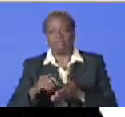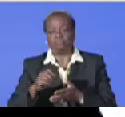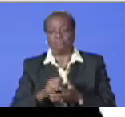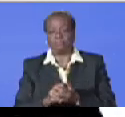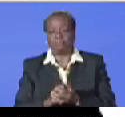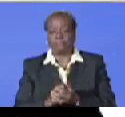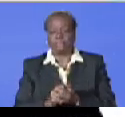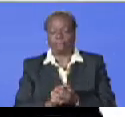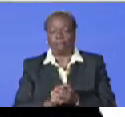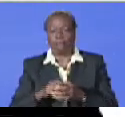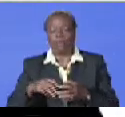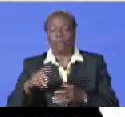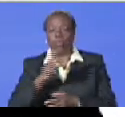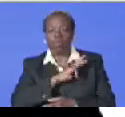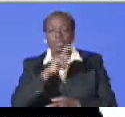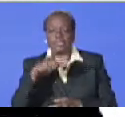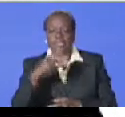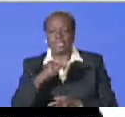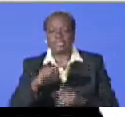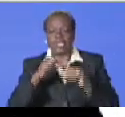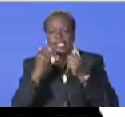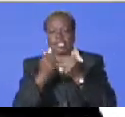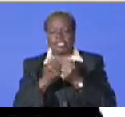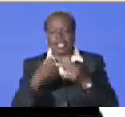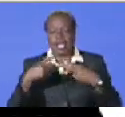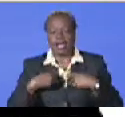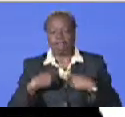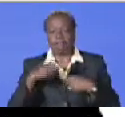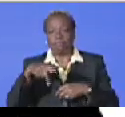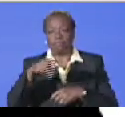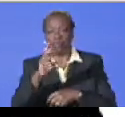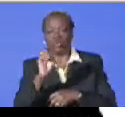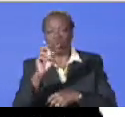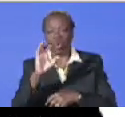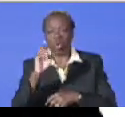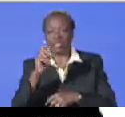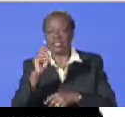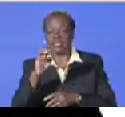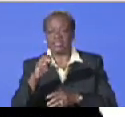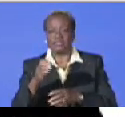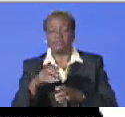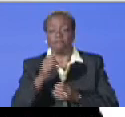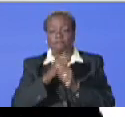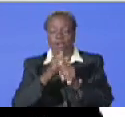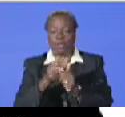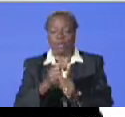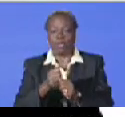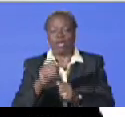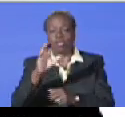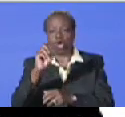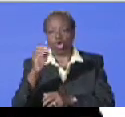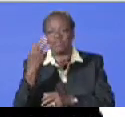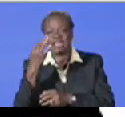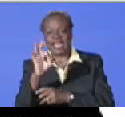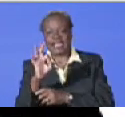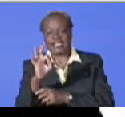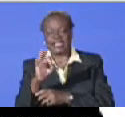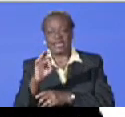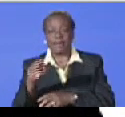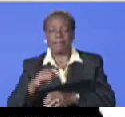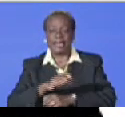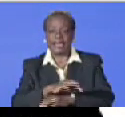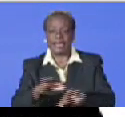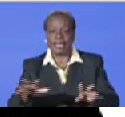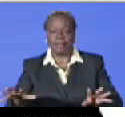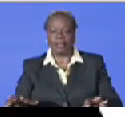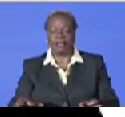elsewhere. While Walks says the agency has certain protocols it must follow to verify client needs, she says the COVID-19 pandemic has led to some